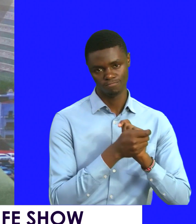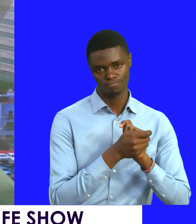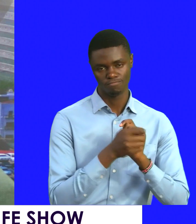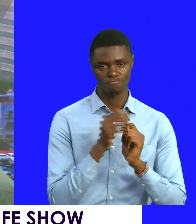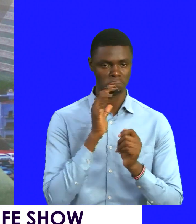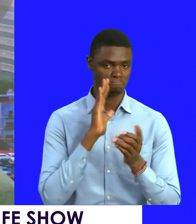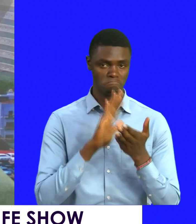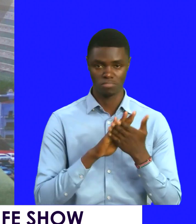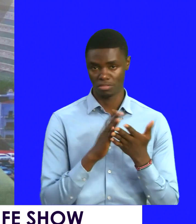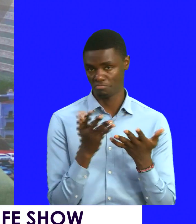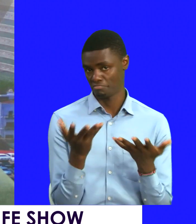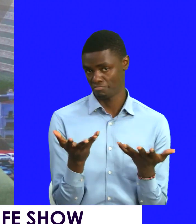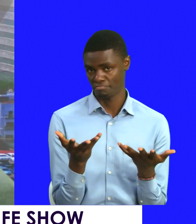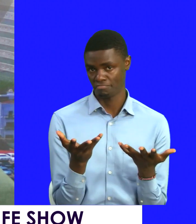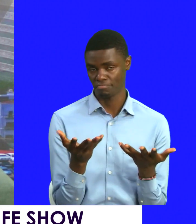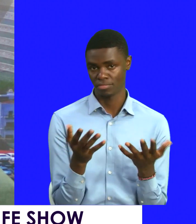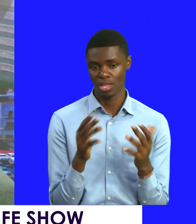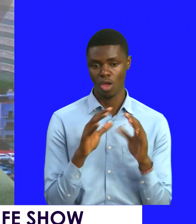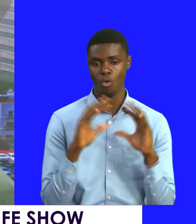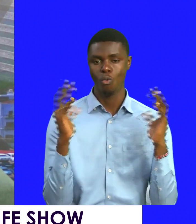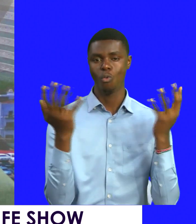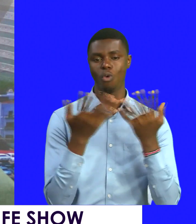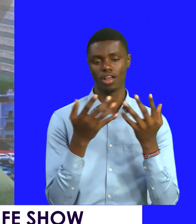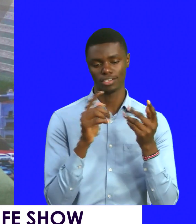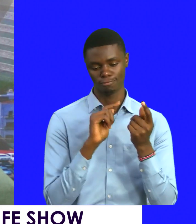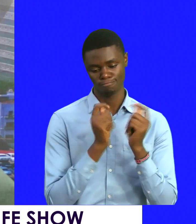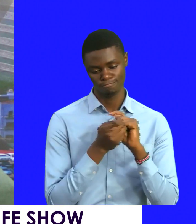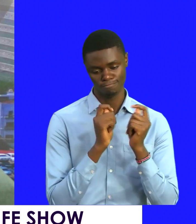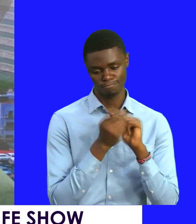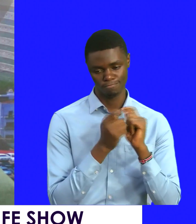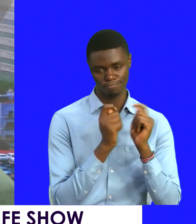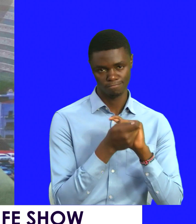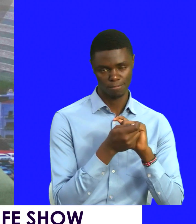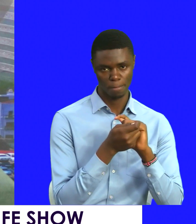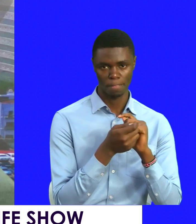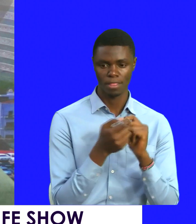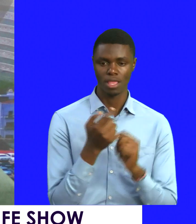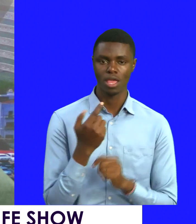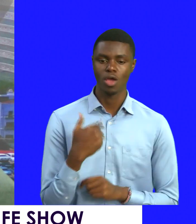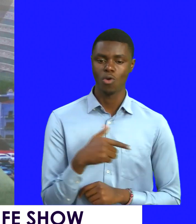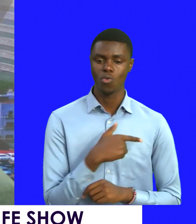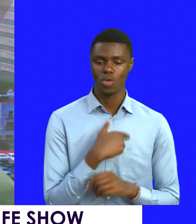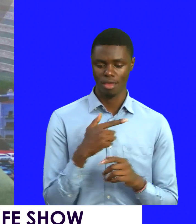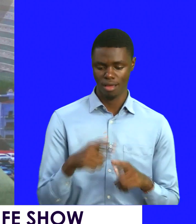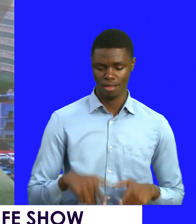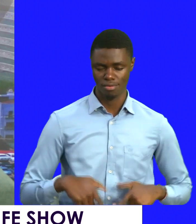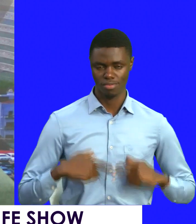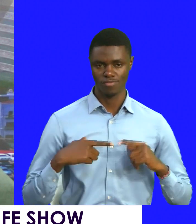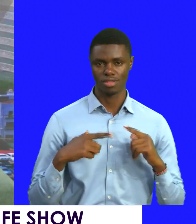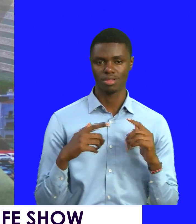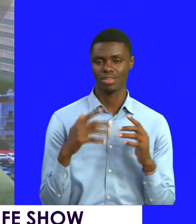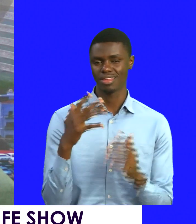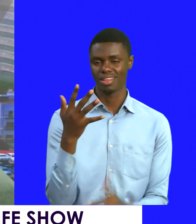Believe you me, the world is changing. We are living in a